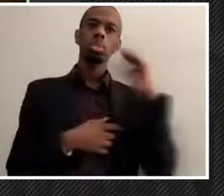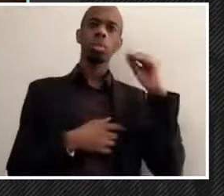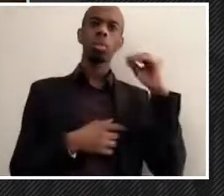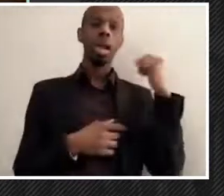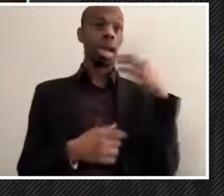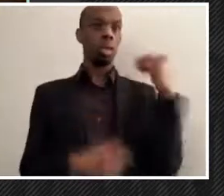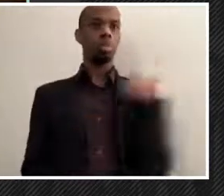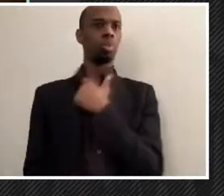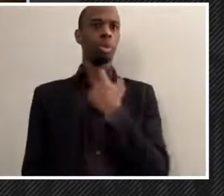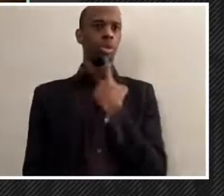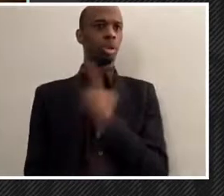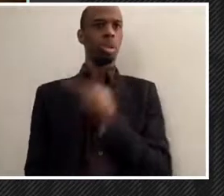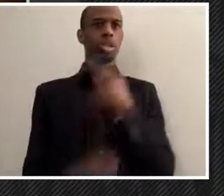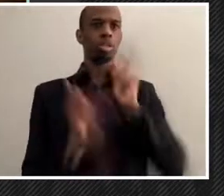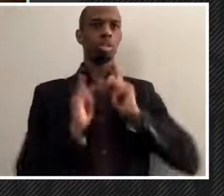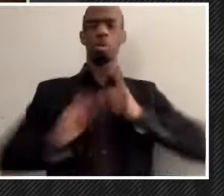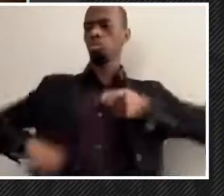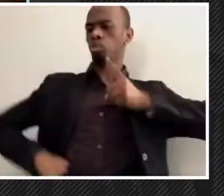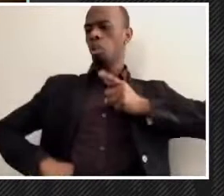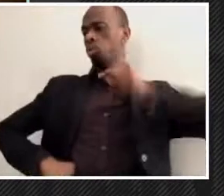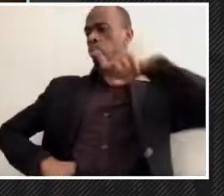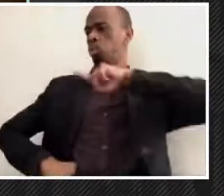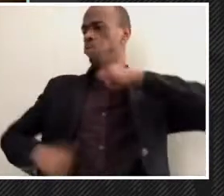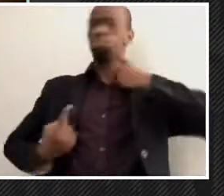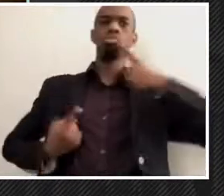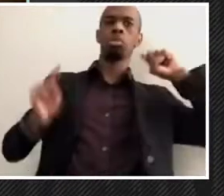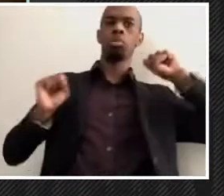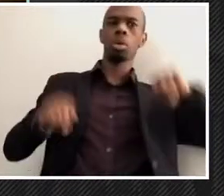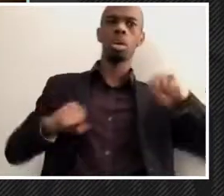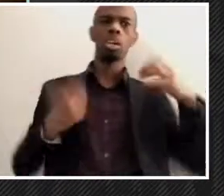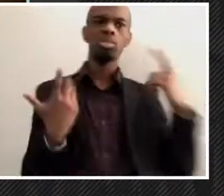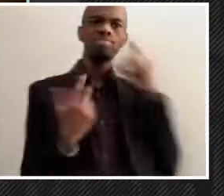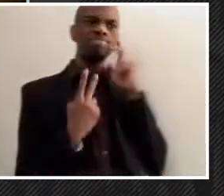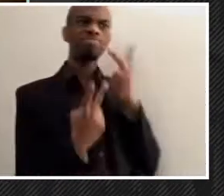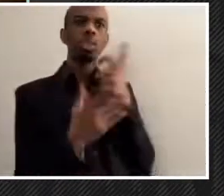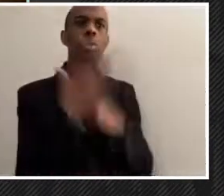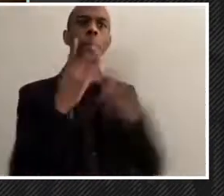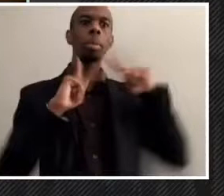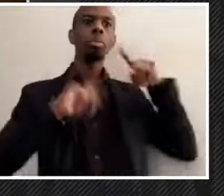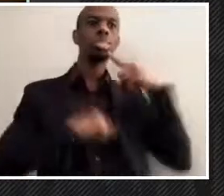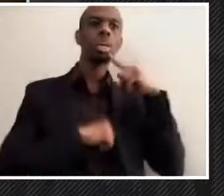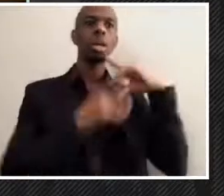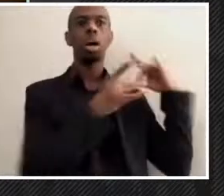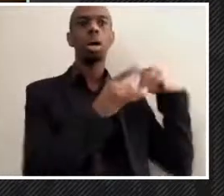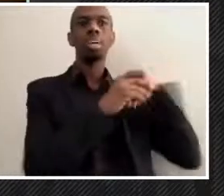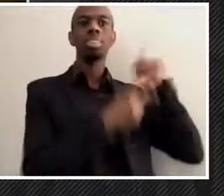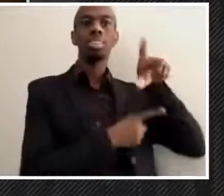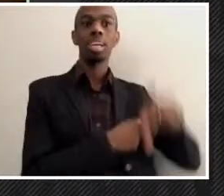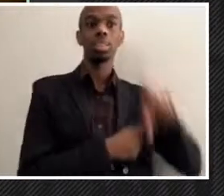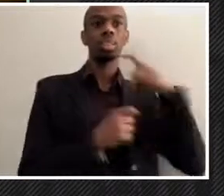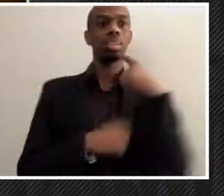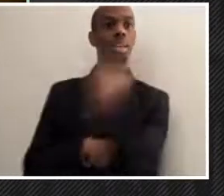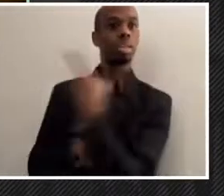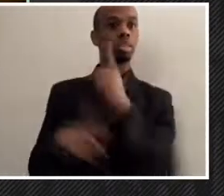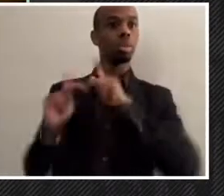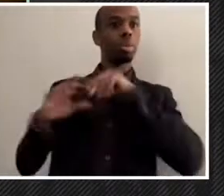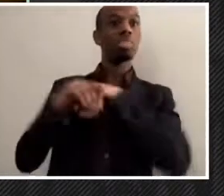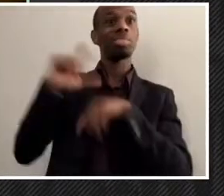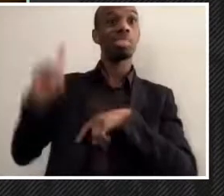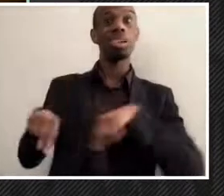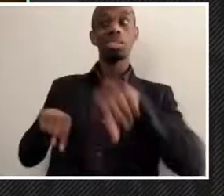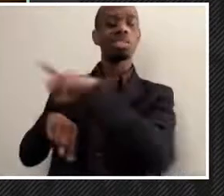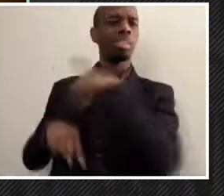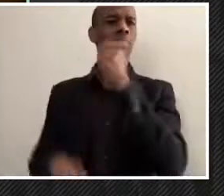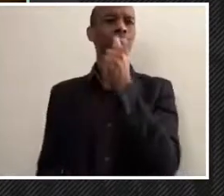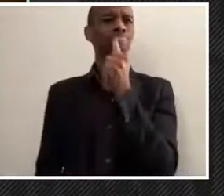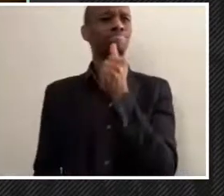it too. Listen to what the people in Texas are saying right now to the residents of Texas, that they'd rather a